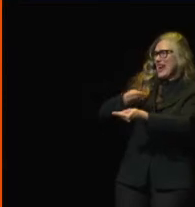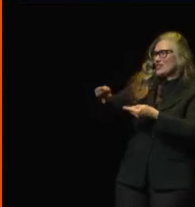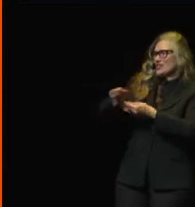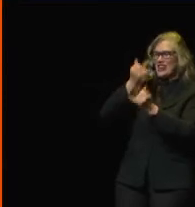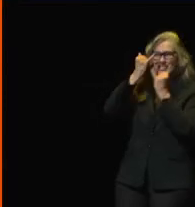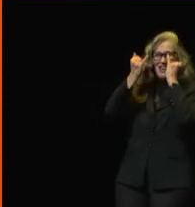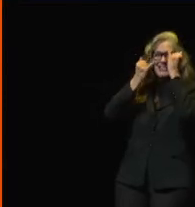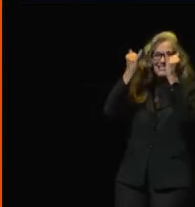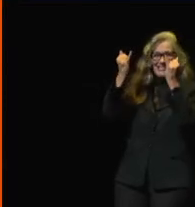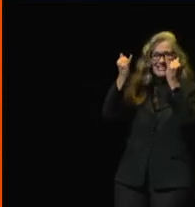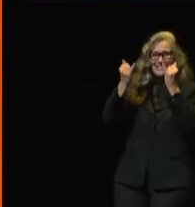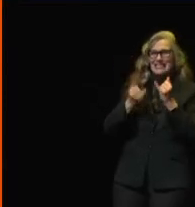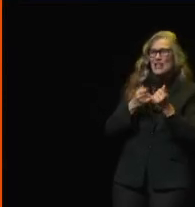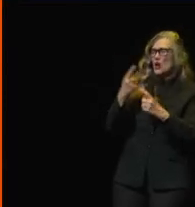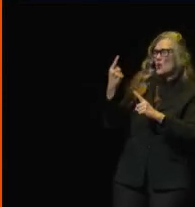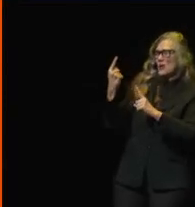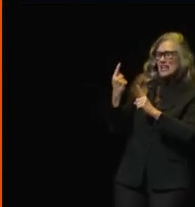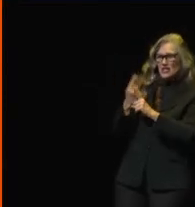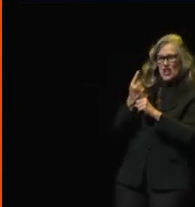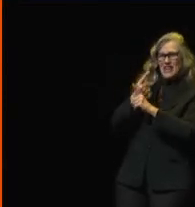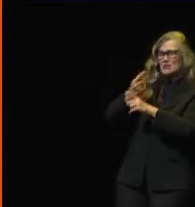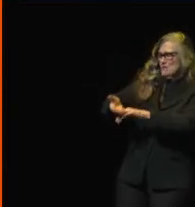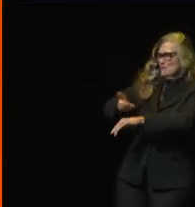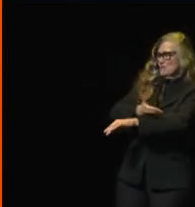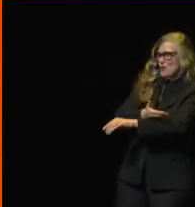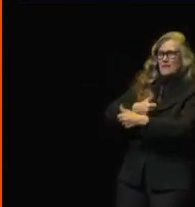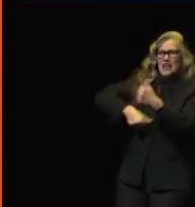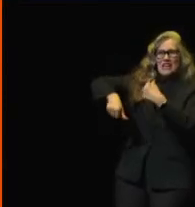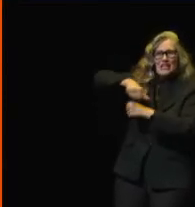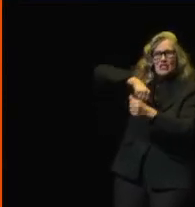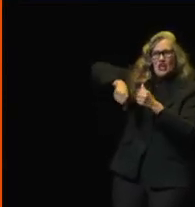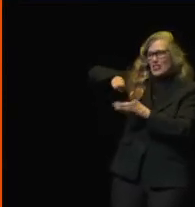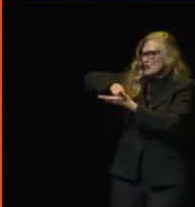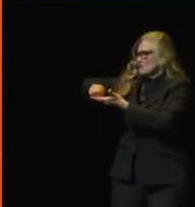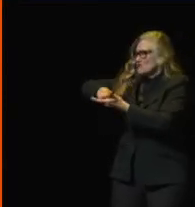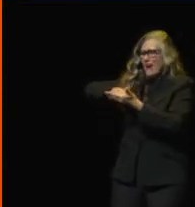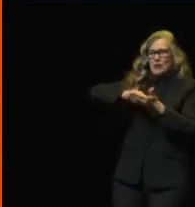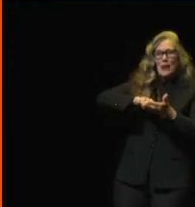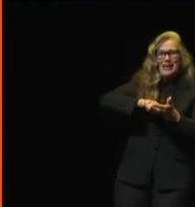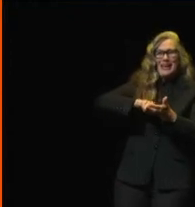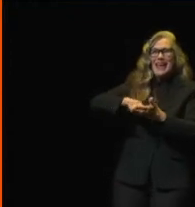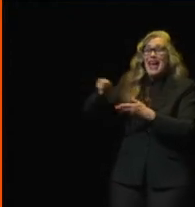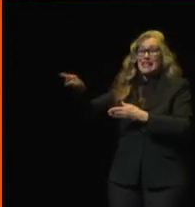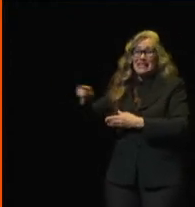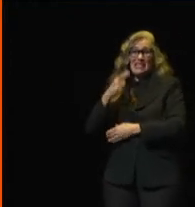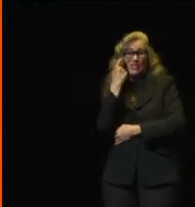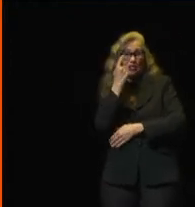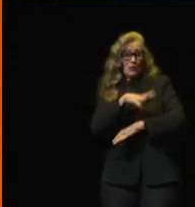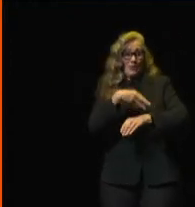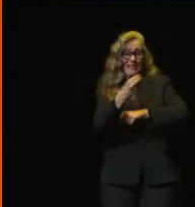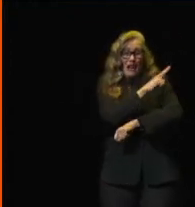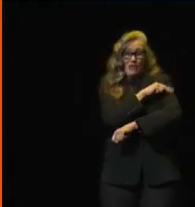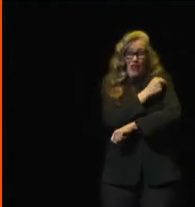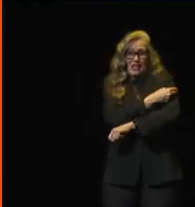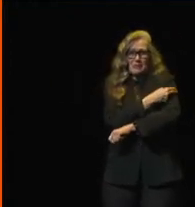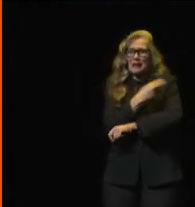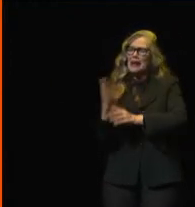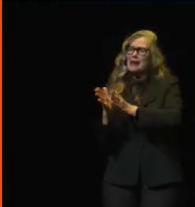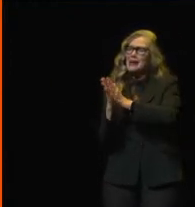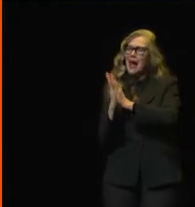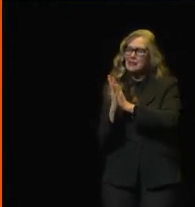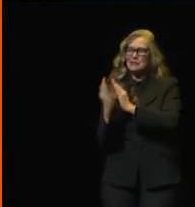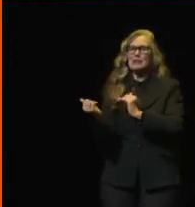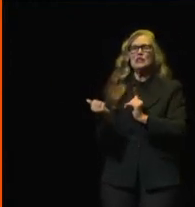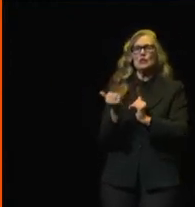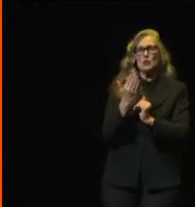send him a draft on an article of mine about law, power, and justice in capitalism. Because, after all, who knows better